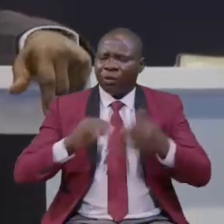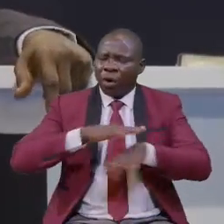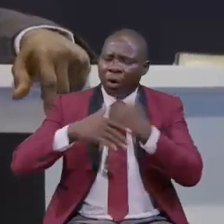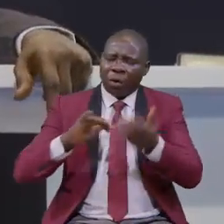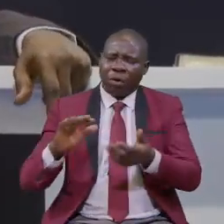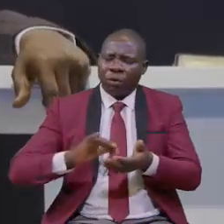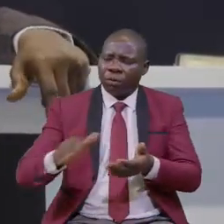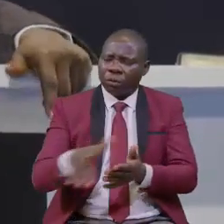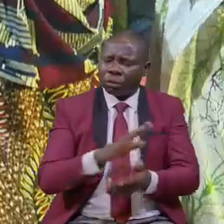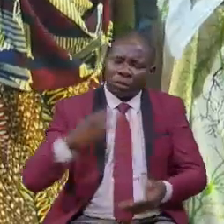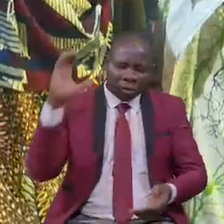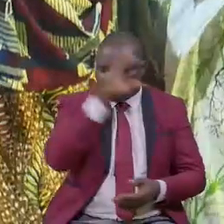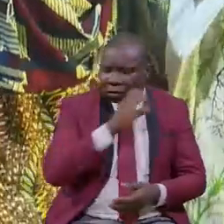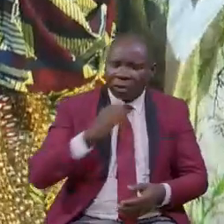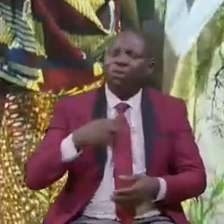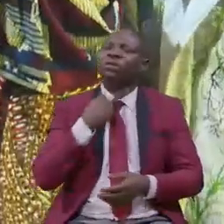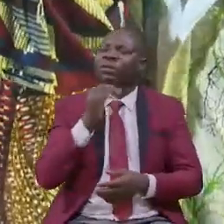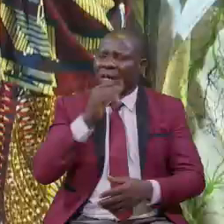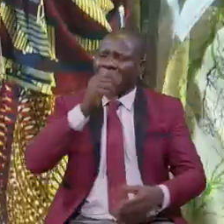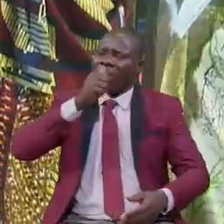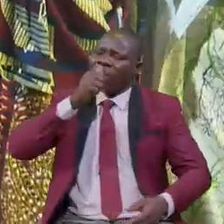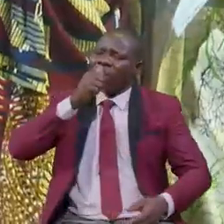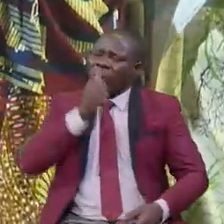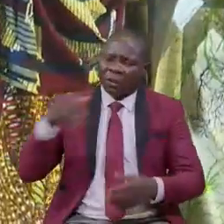now in Jesus' name.